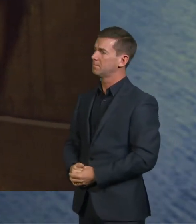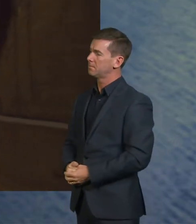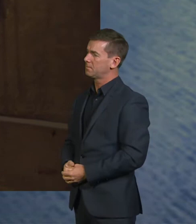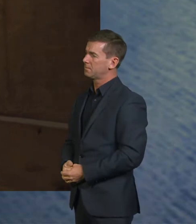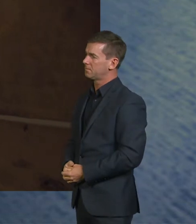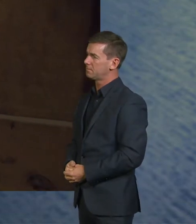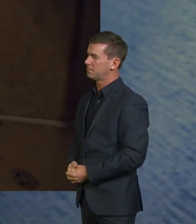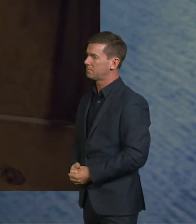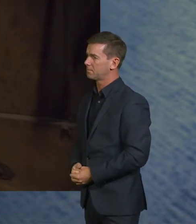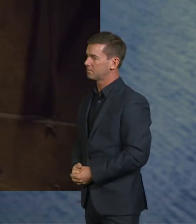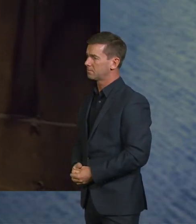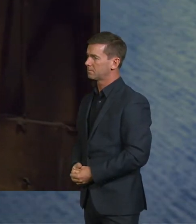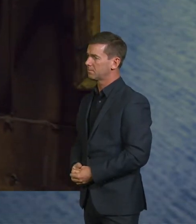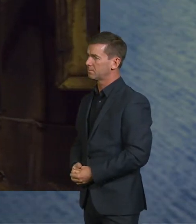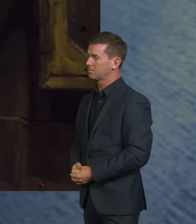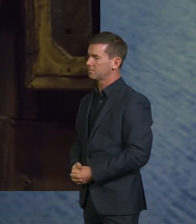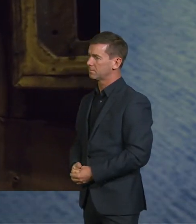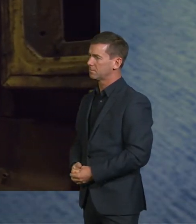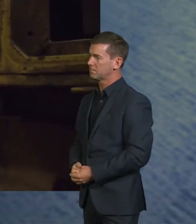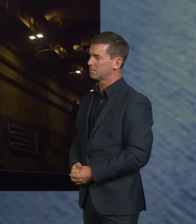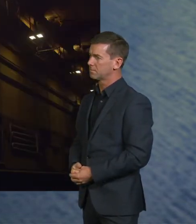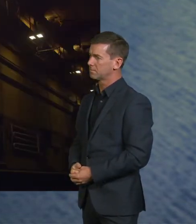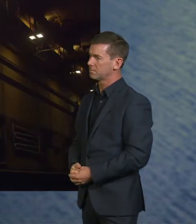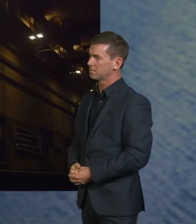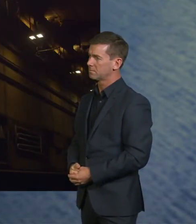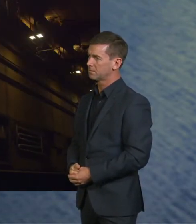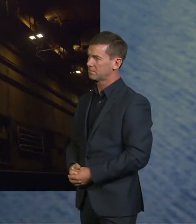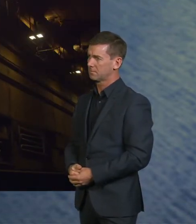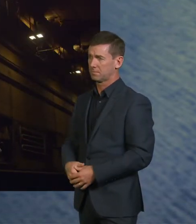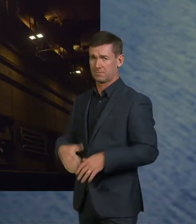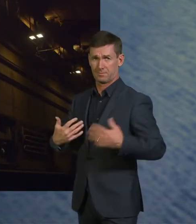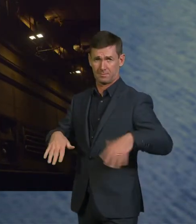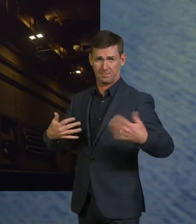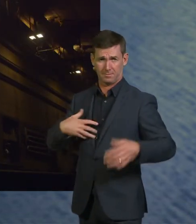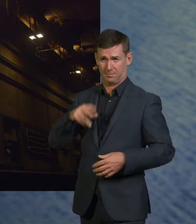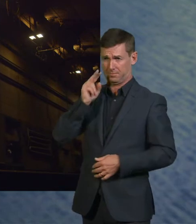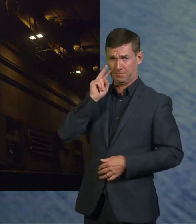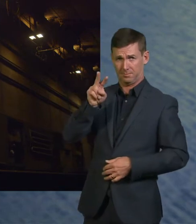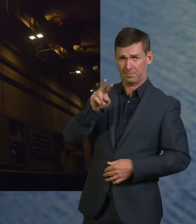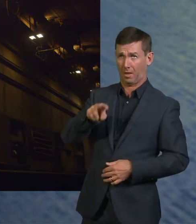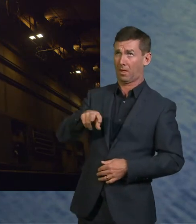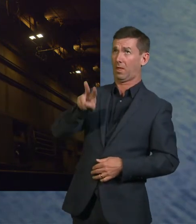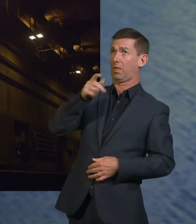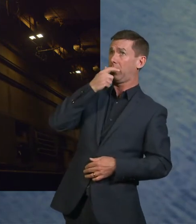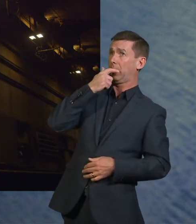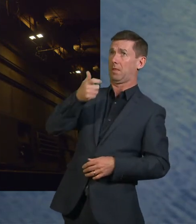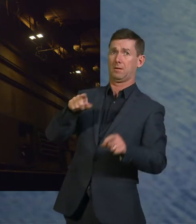Revealing a vast undersea cathedral as high as a stack of three double-decker buses.